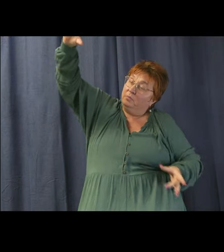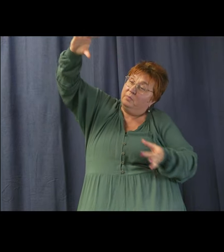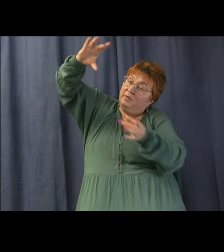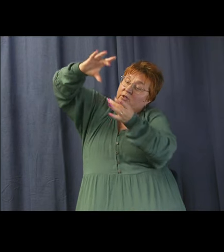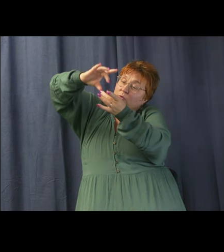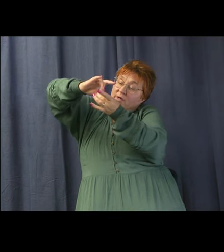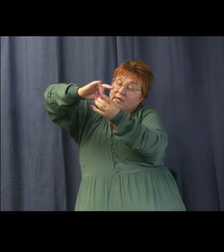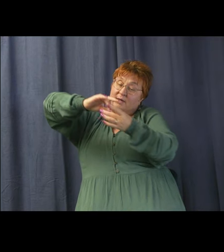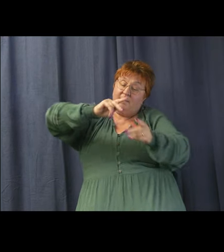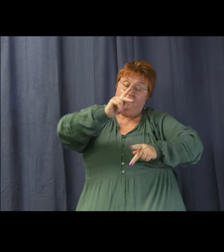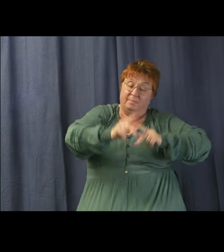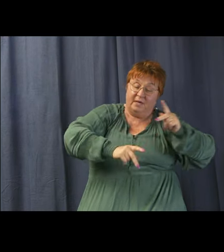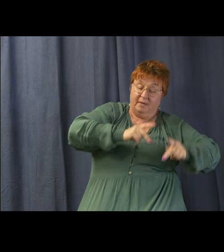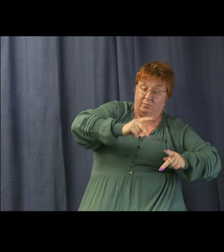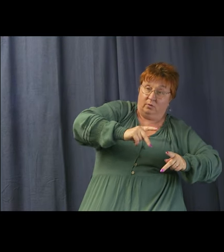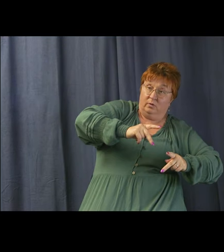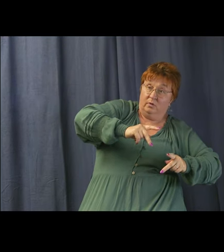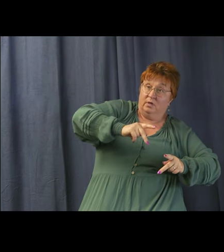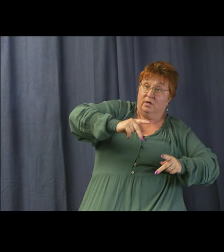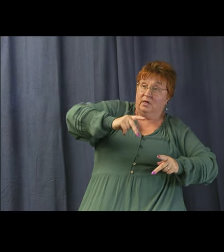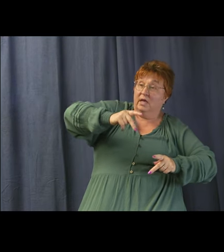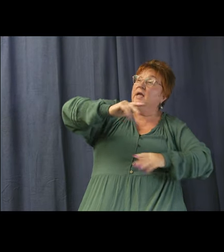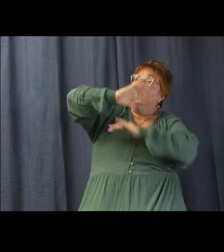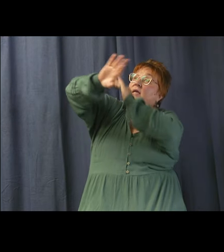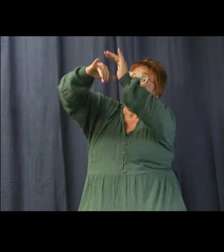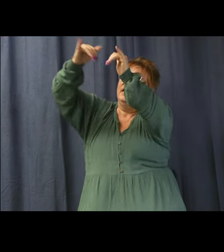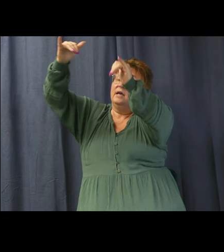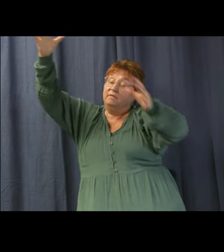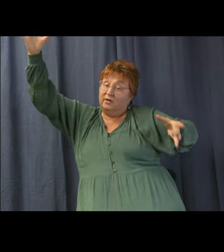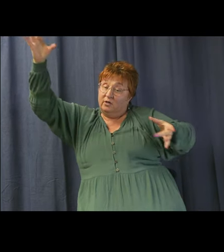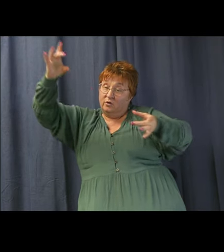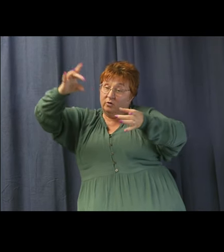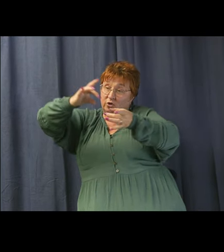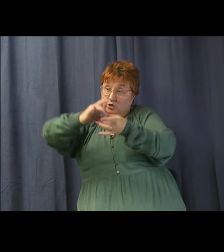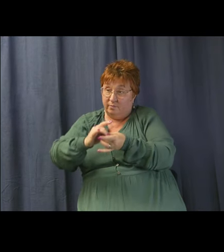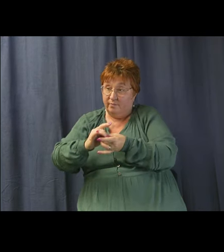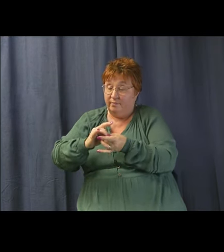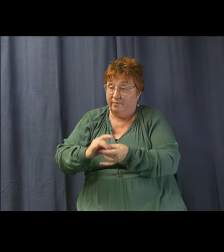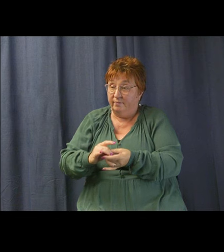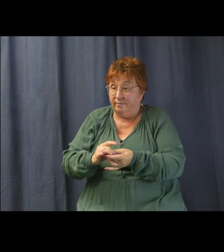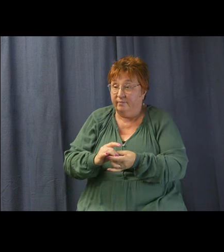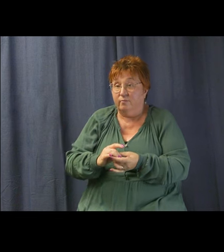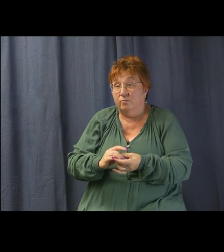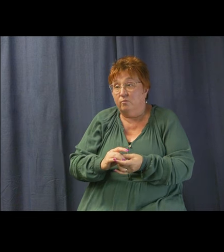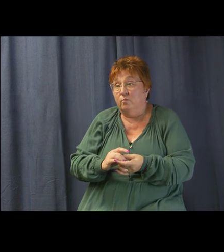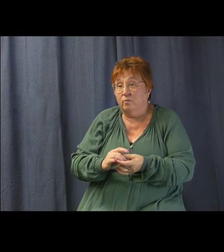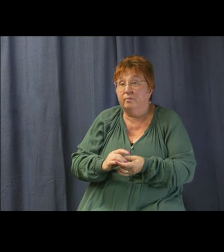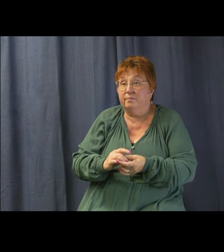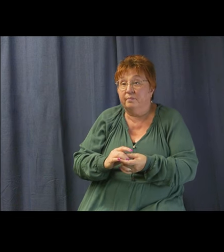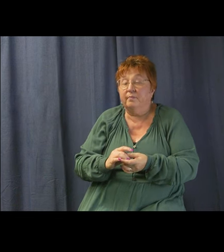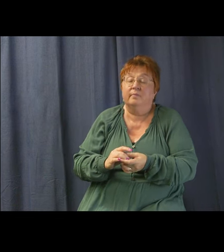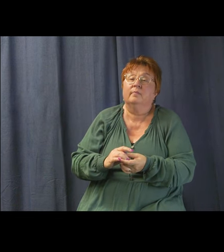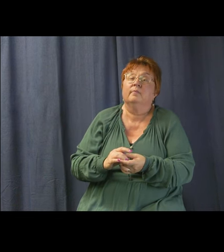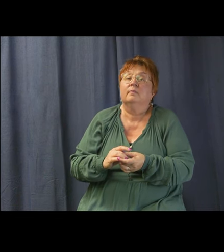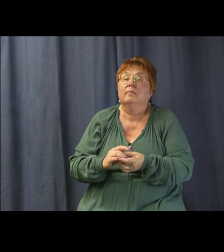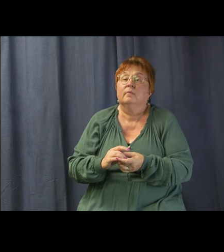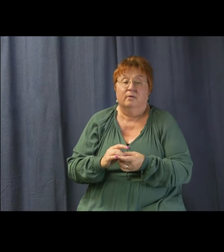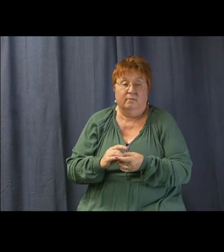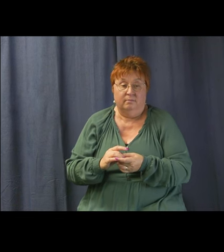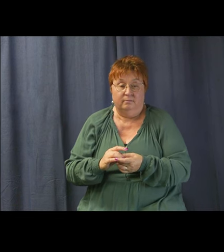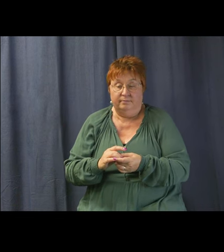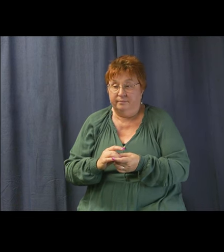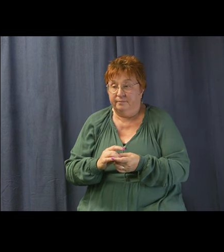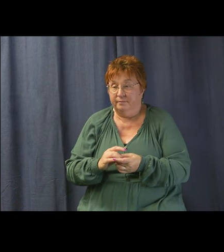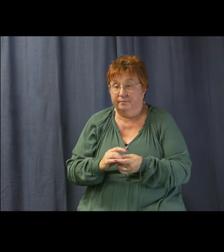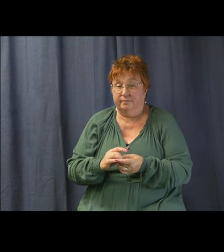Creator. Not on stone, but the Torah on fleshly tables of the heart. Okay?